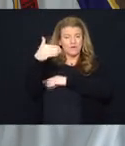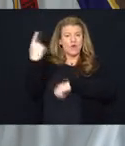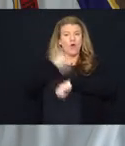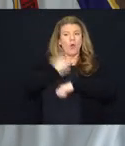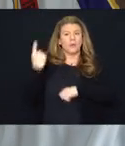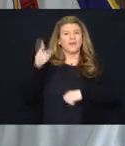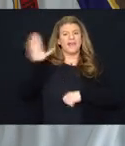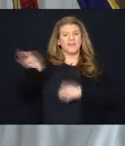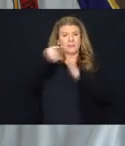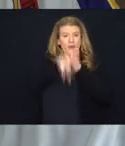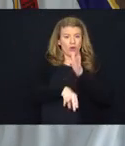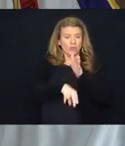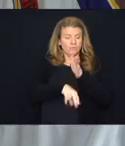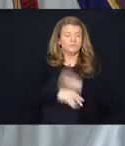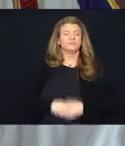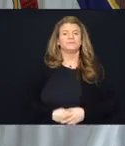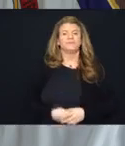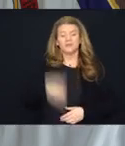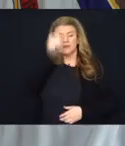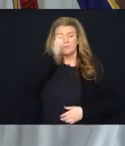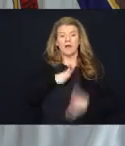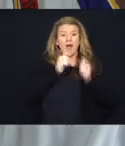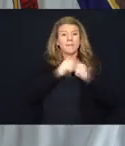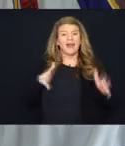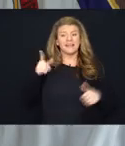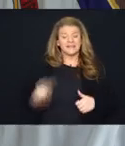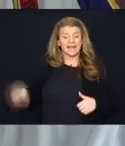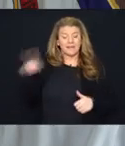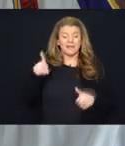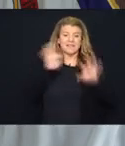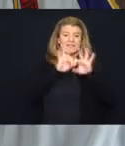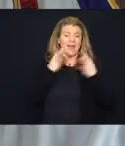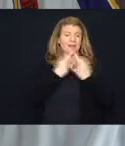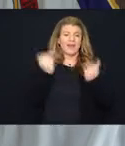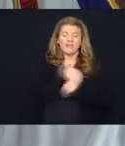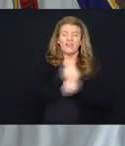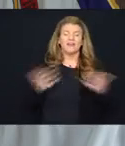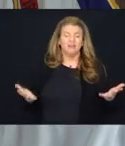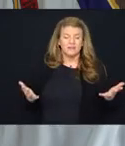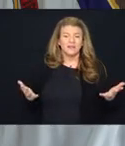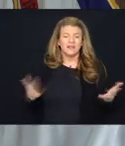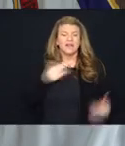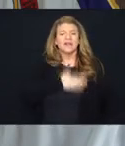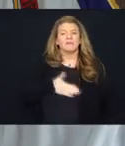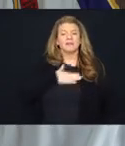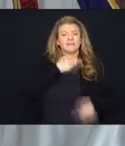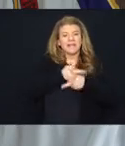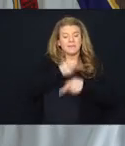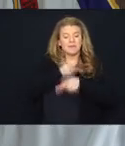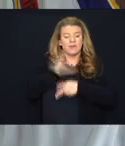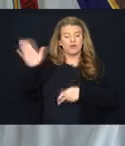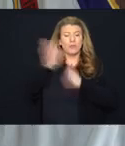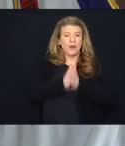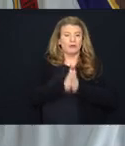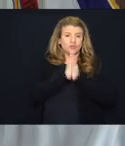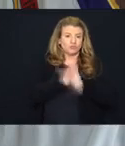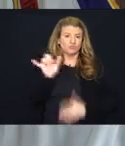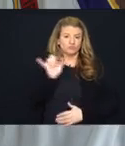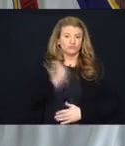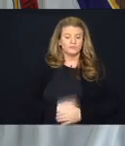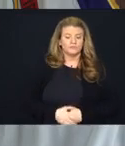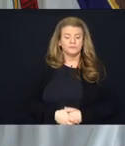day of his burial. So God bless him and his family in every way, and please keep them in your prayers too,